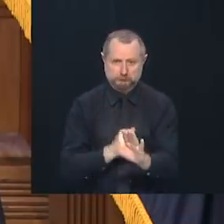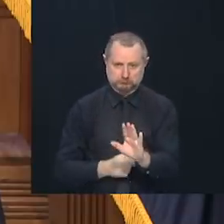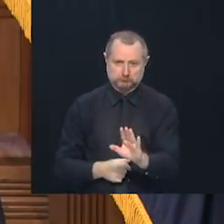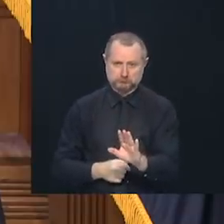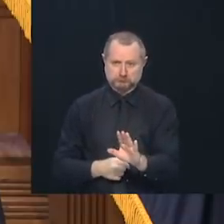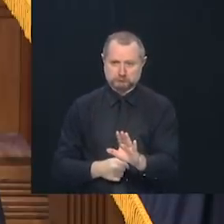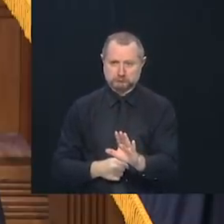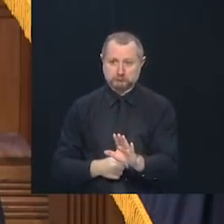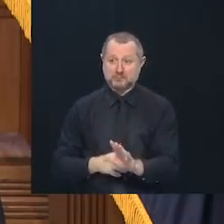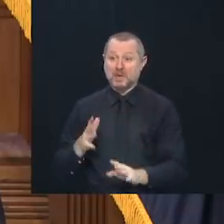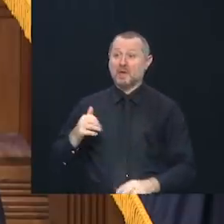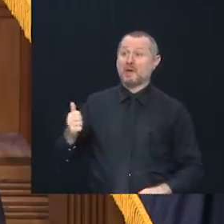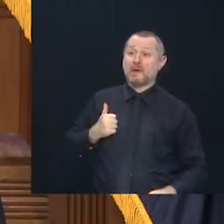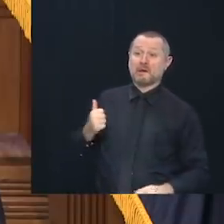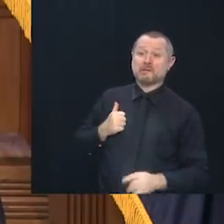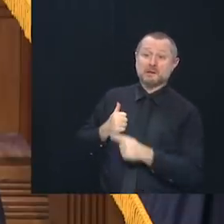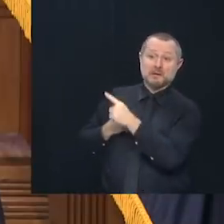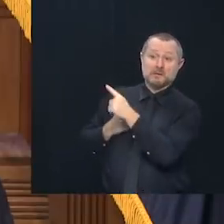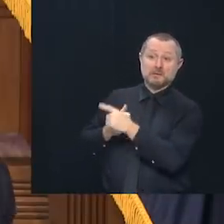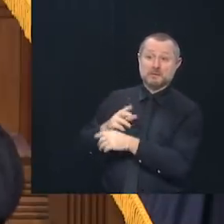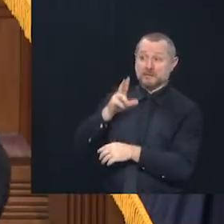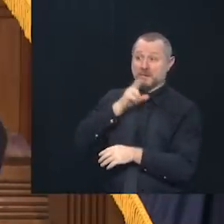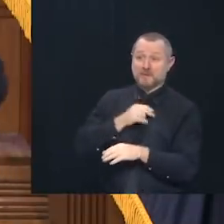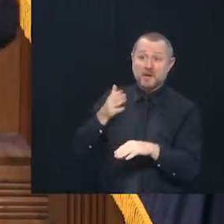Canada, after Thanksgiving,